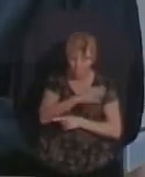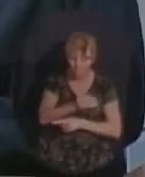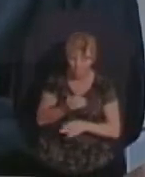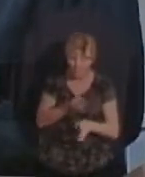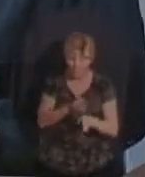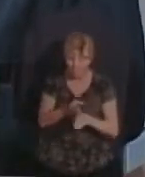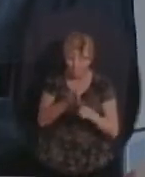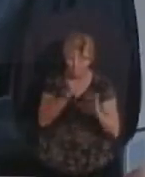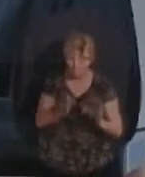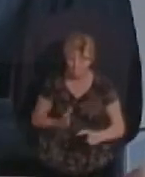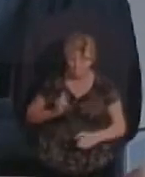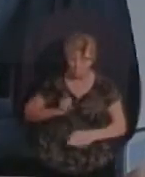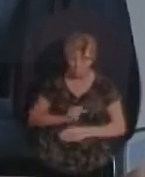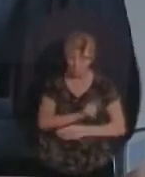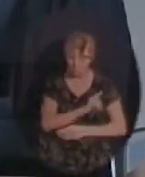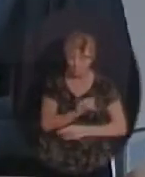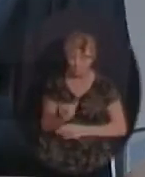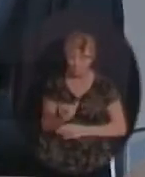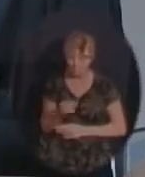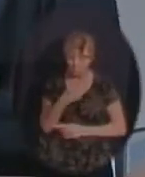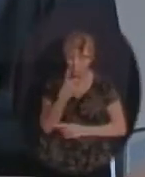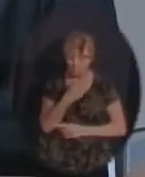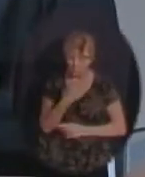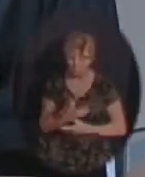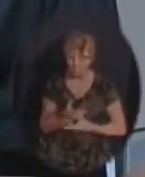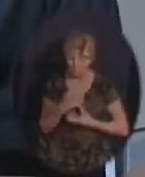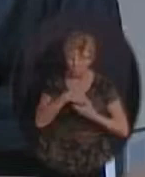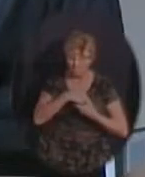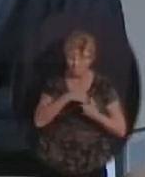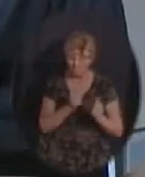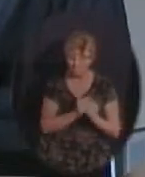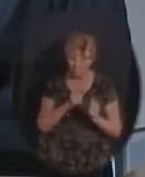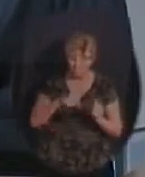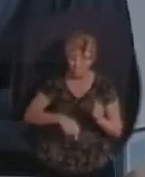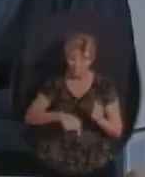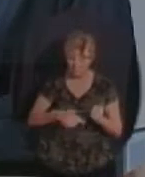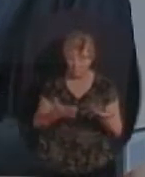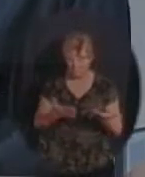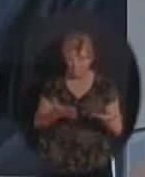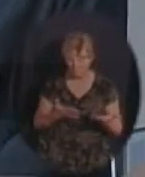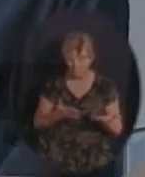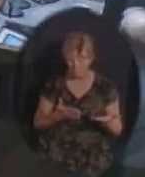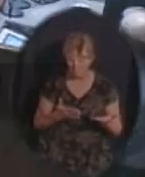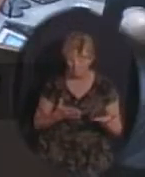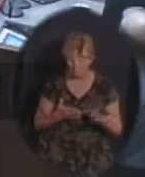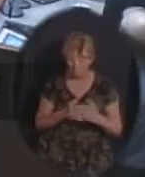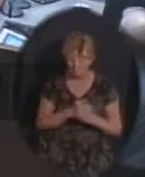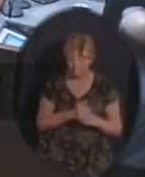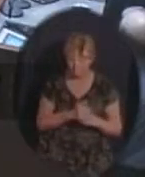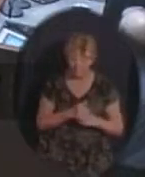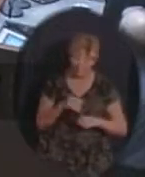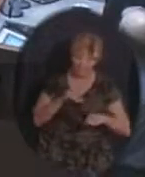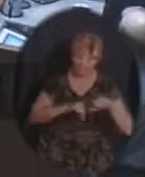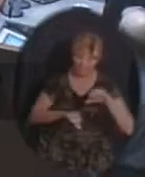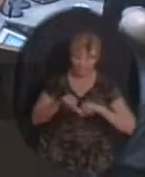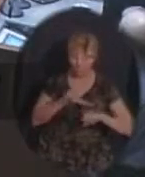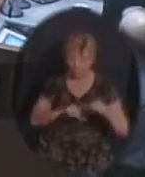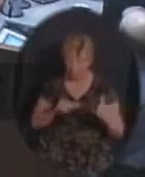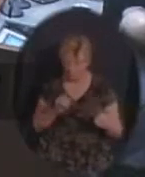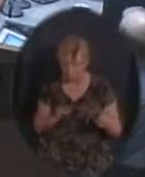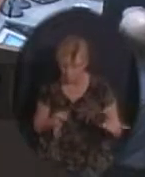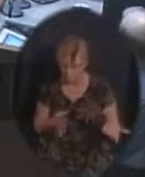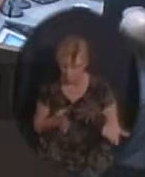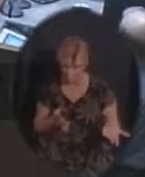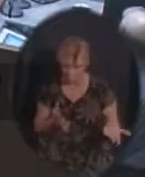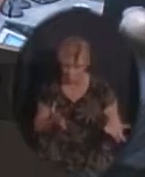of this whole decision-making process to this point. I guess in summarizing my statements, you guys have put a